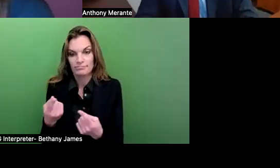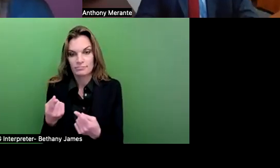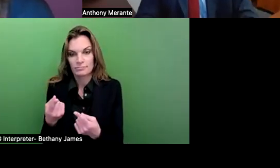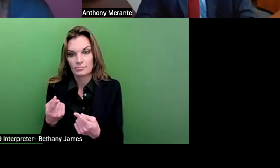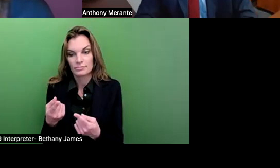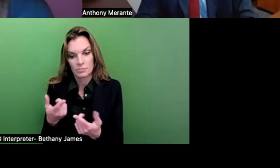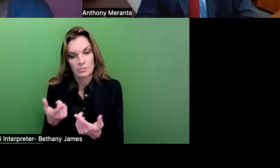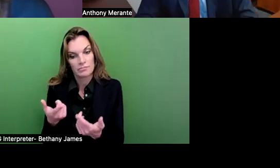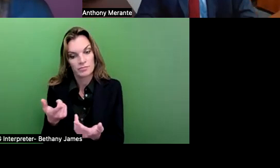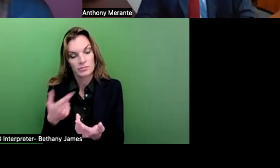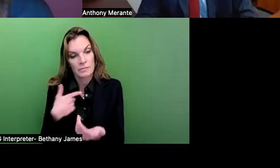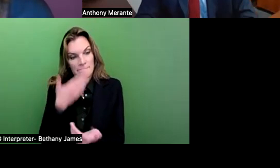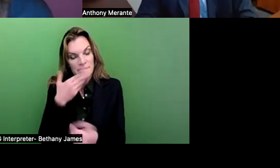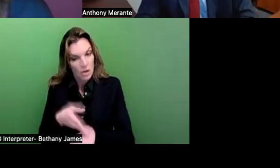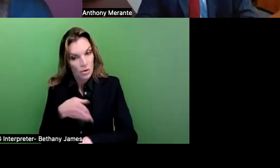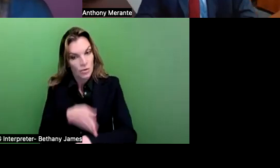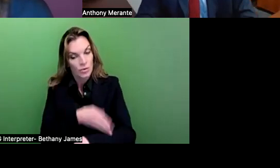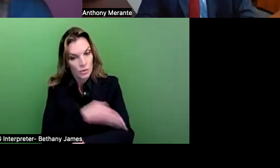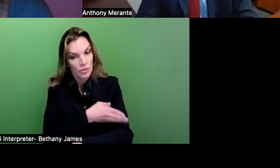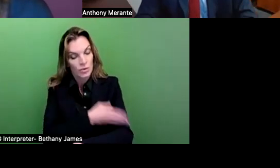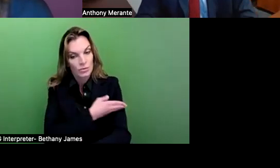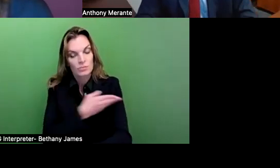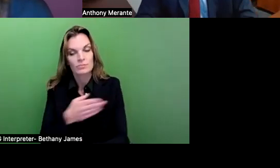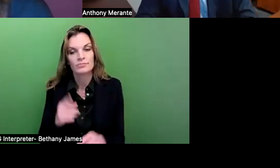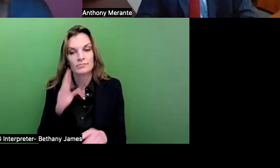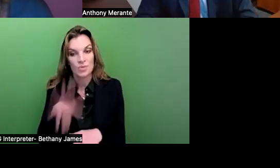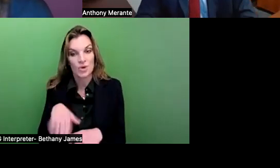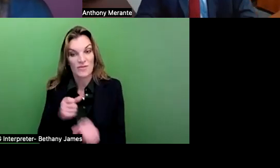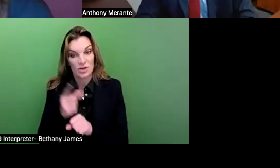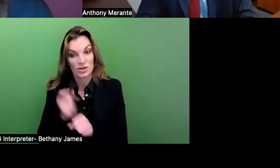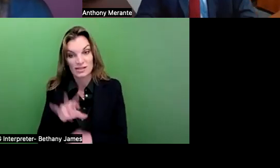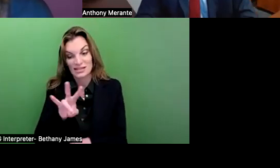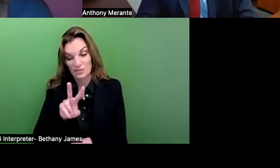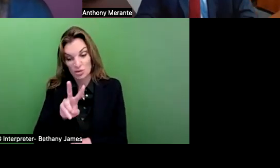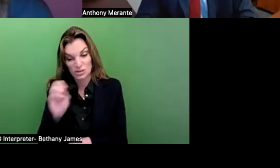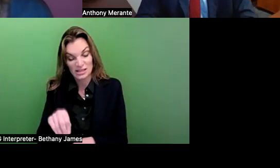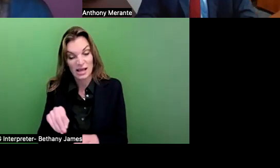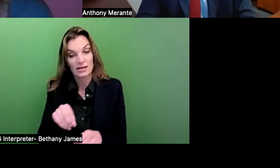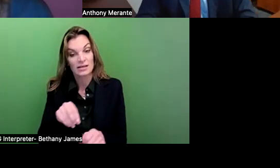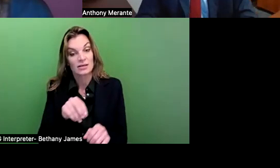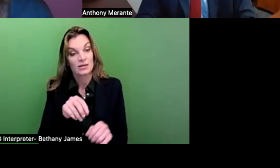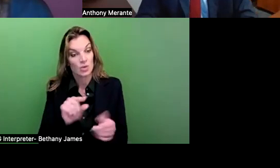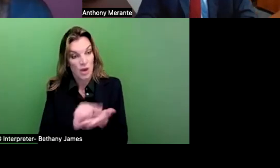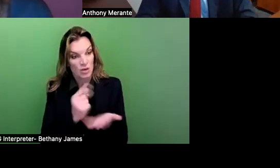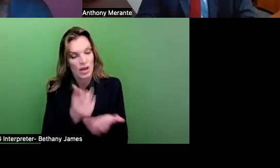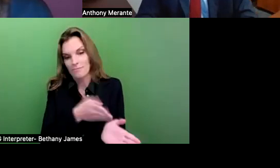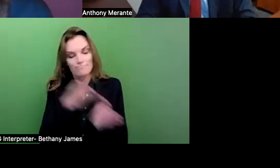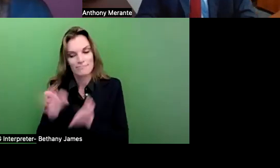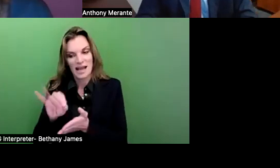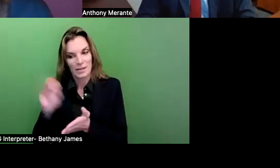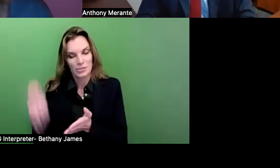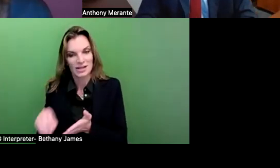making it better every single year. That's why we were able to take our graduation rate from 72% to 90%. But at the end of the